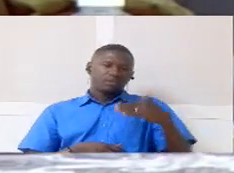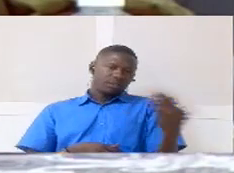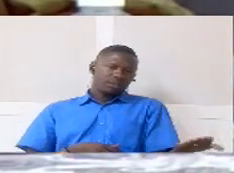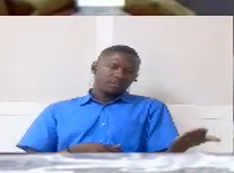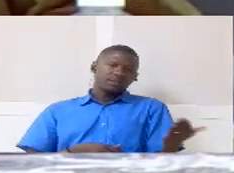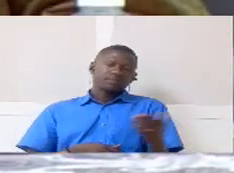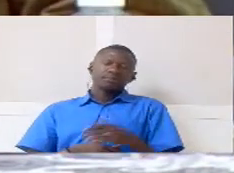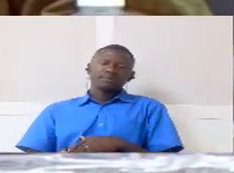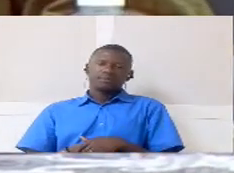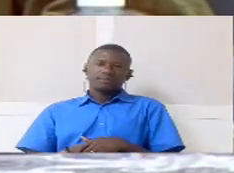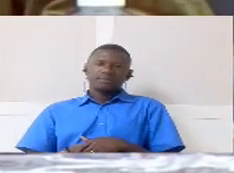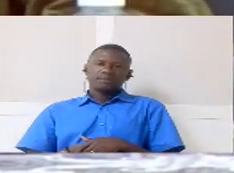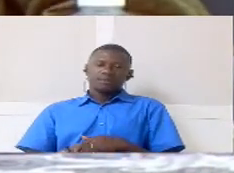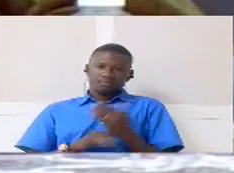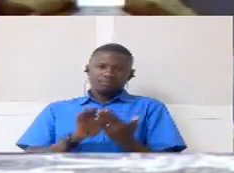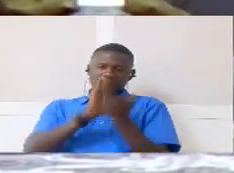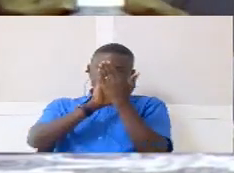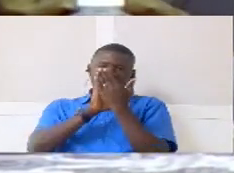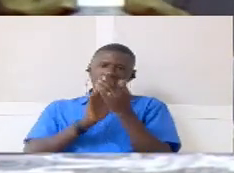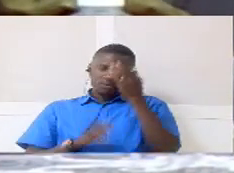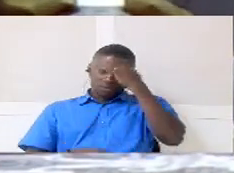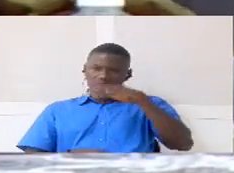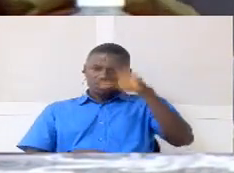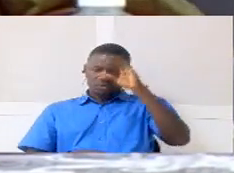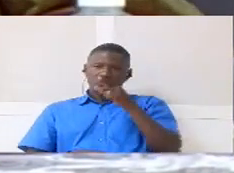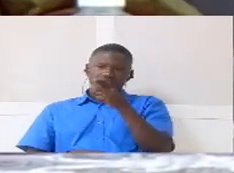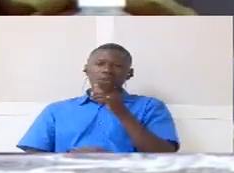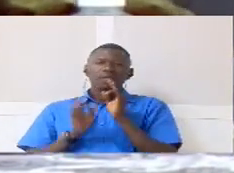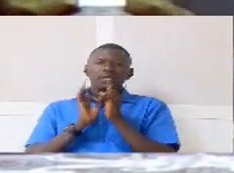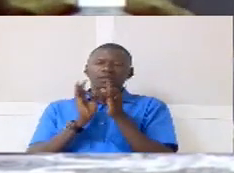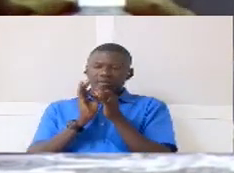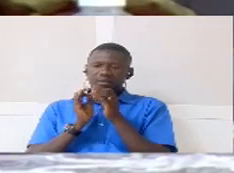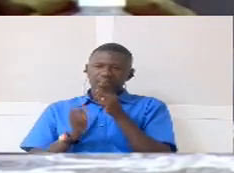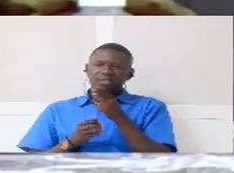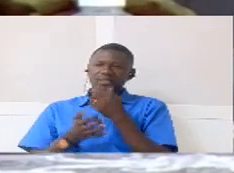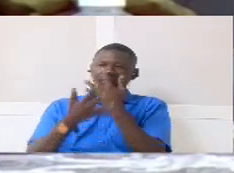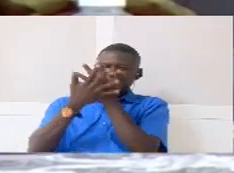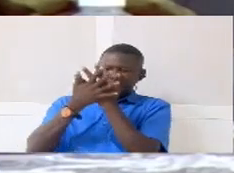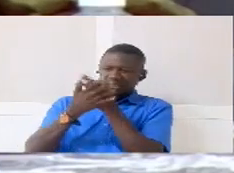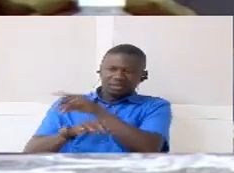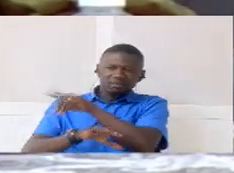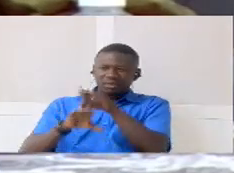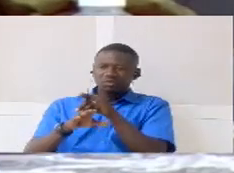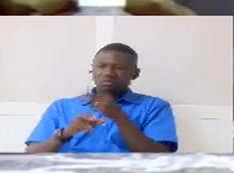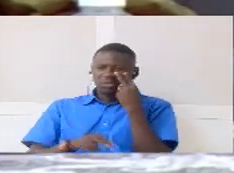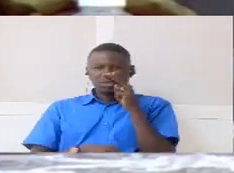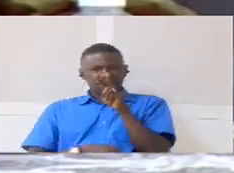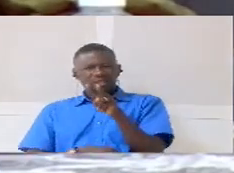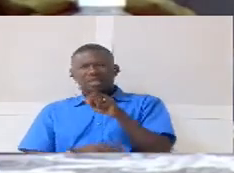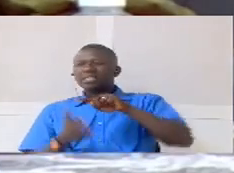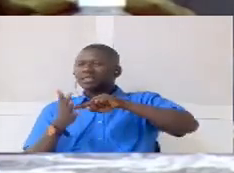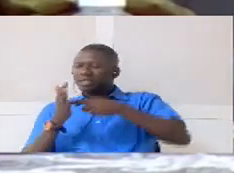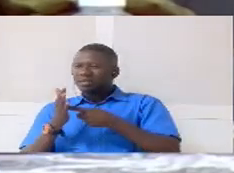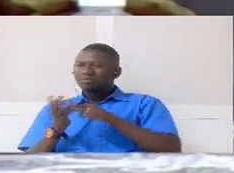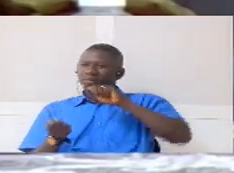For this commission, you told us that the prisons should be seen as a center for reforming